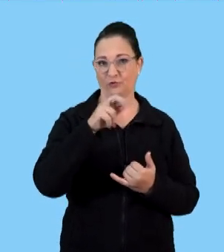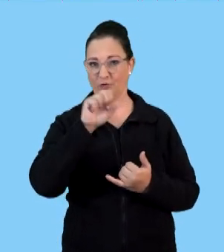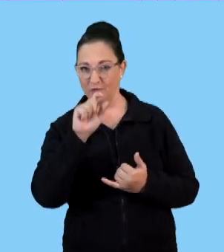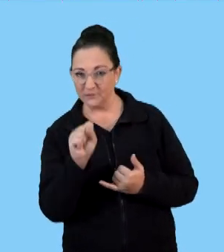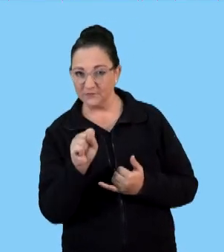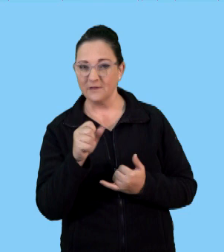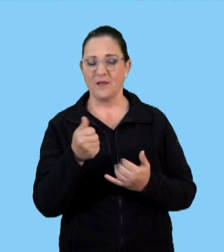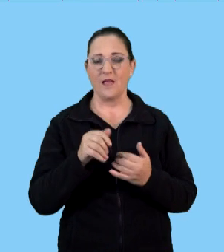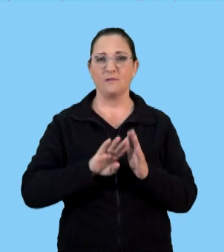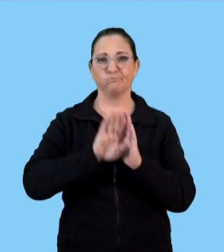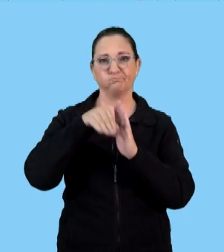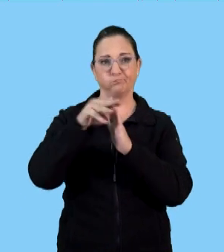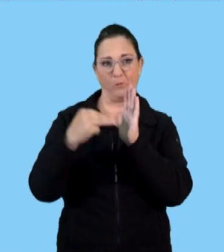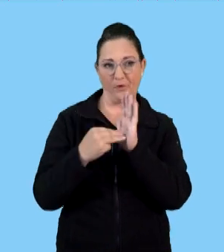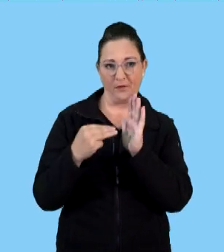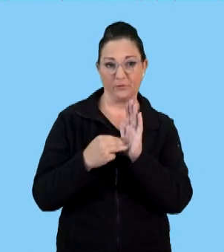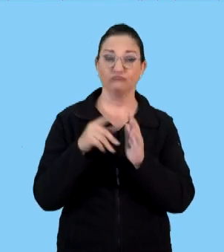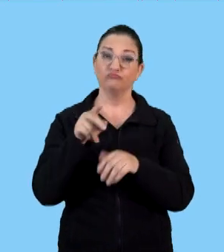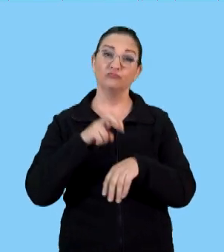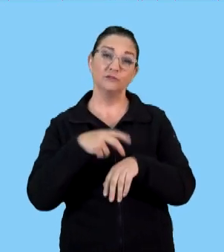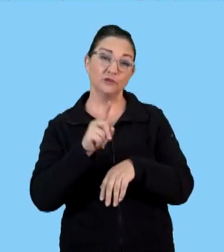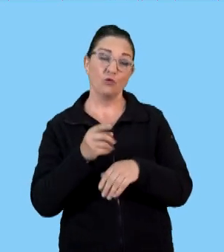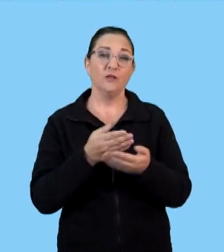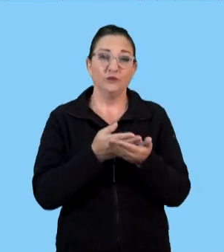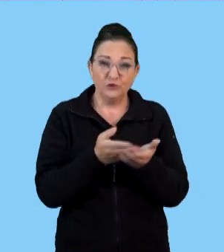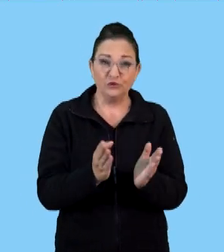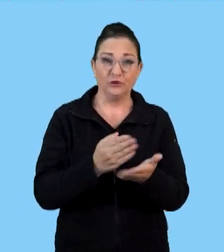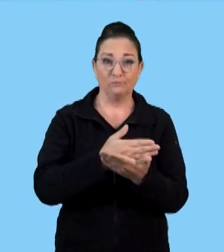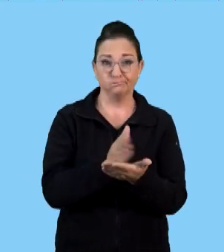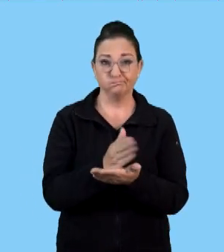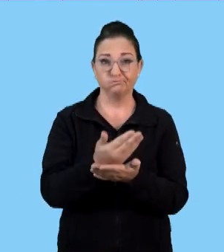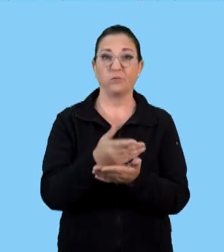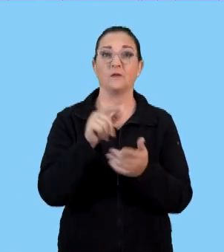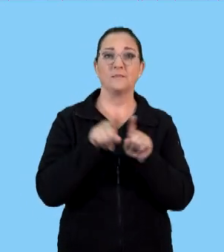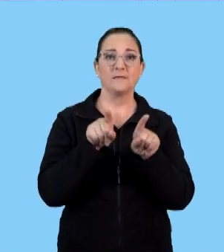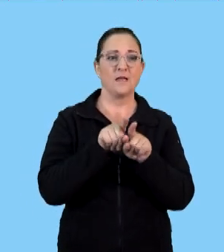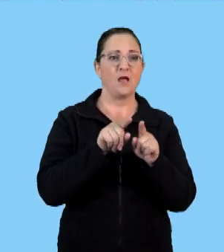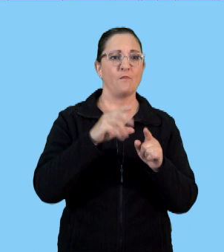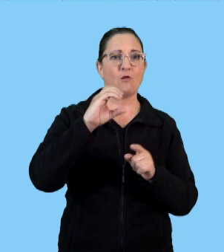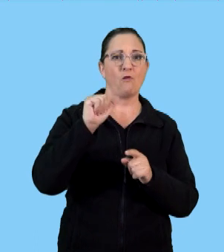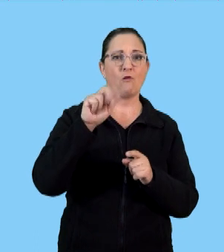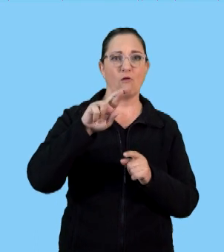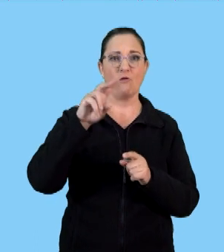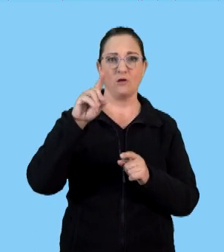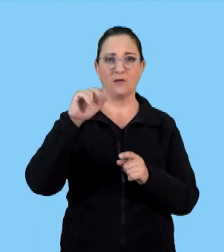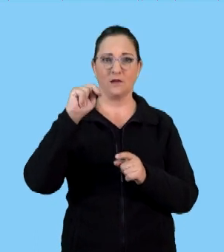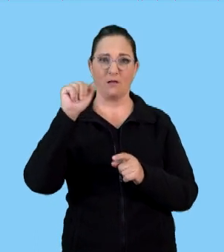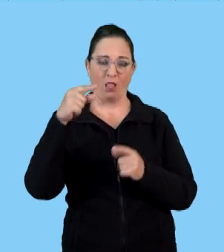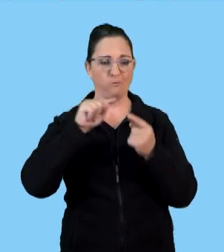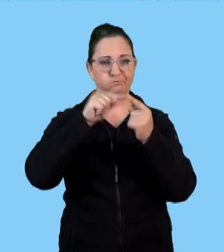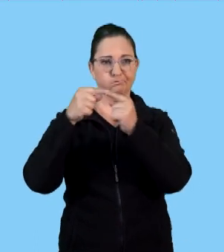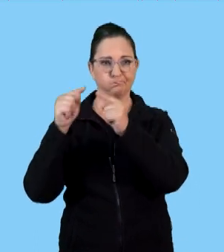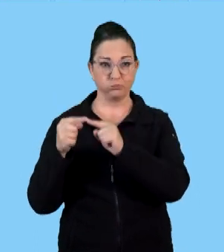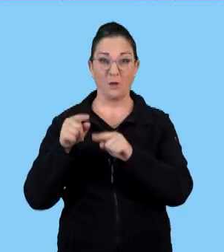to determine general direction as well as cardinal points. Also, be able to distinguish